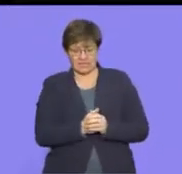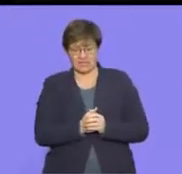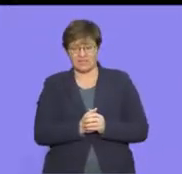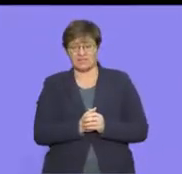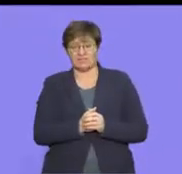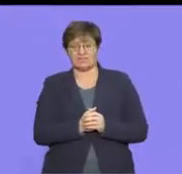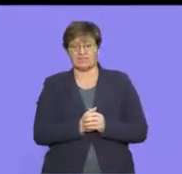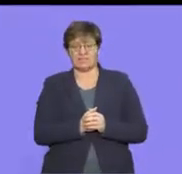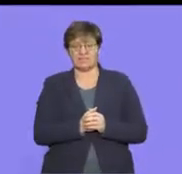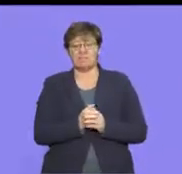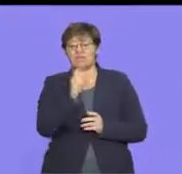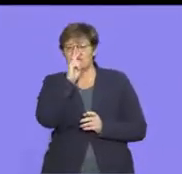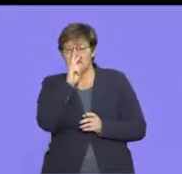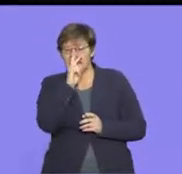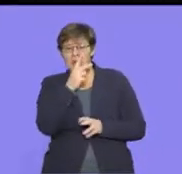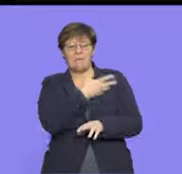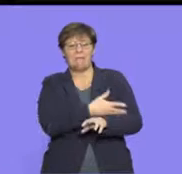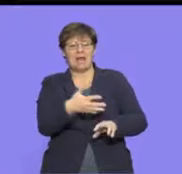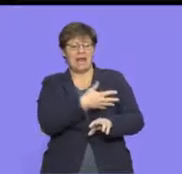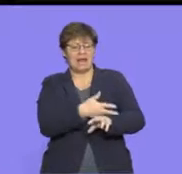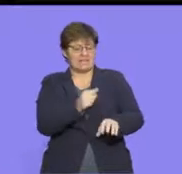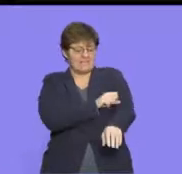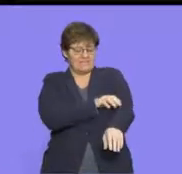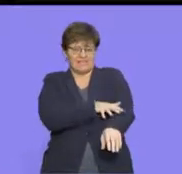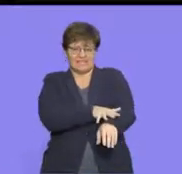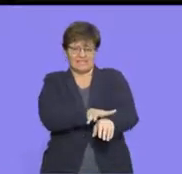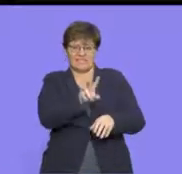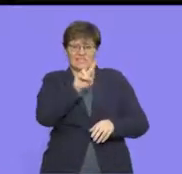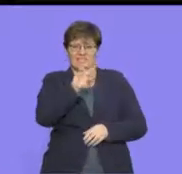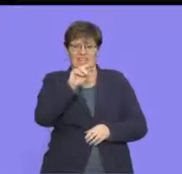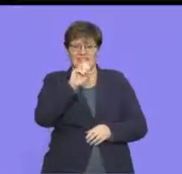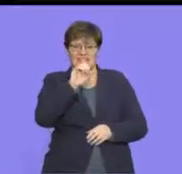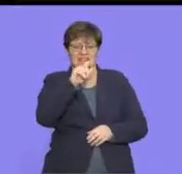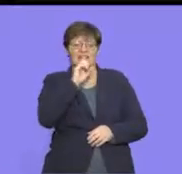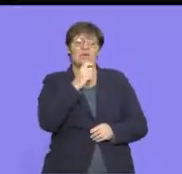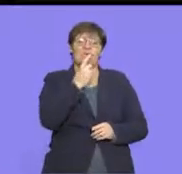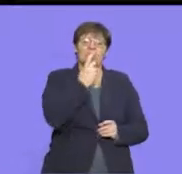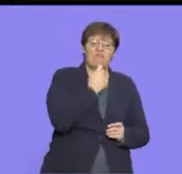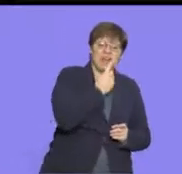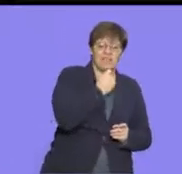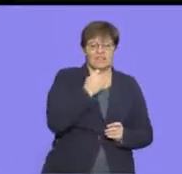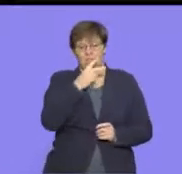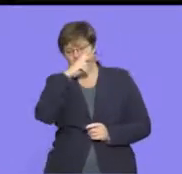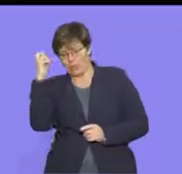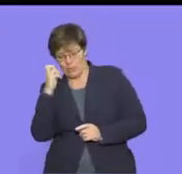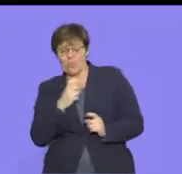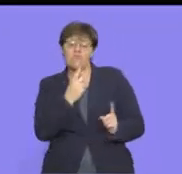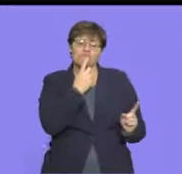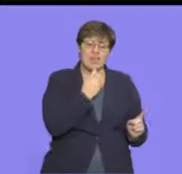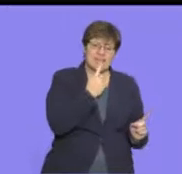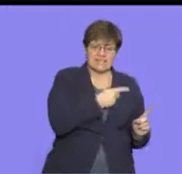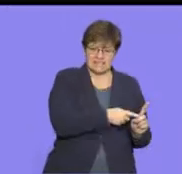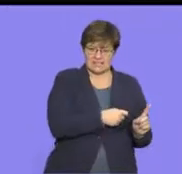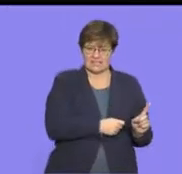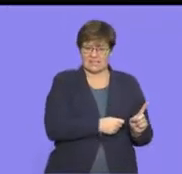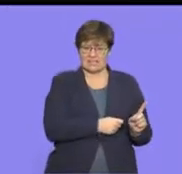to see is a whole lot of blood vessels. And we're often going to use the red and the blue. We use red to show, there